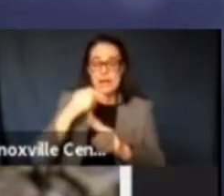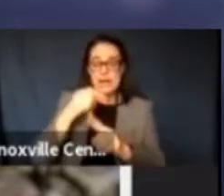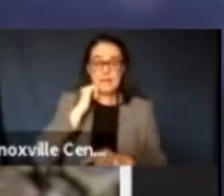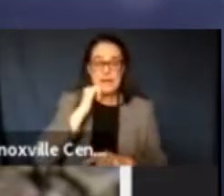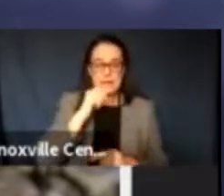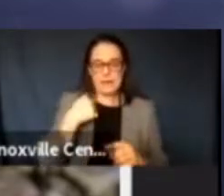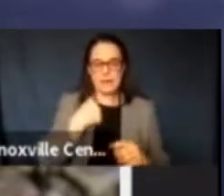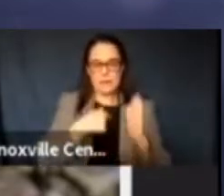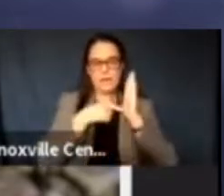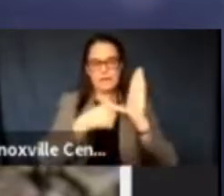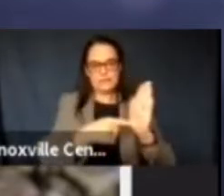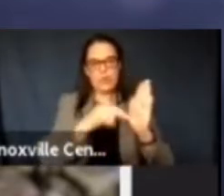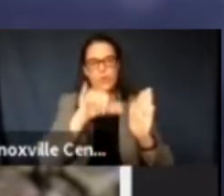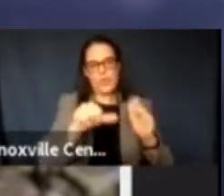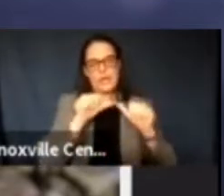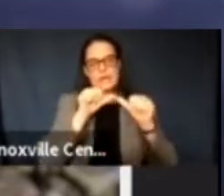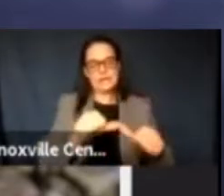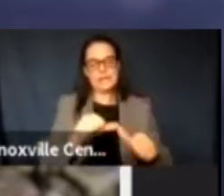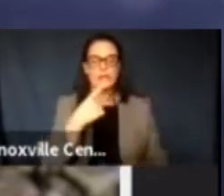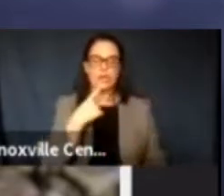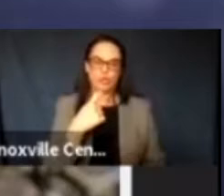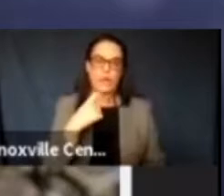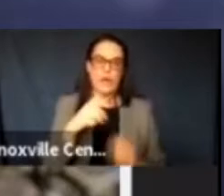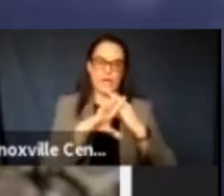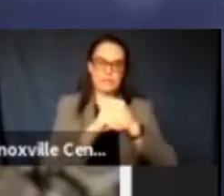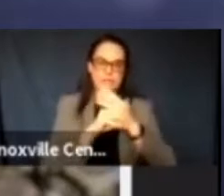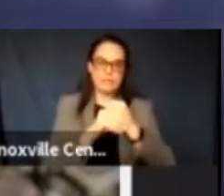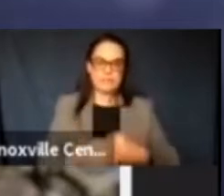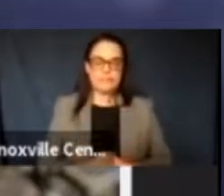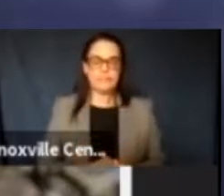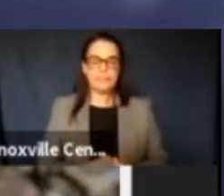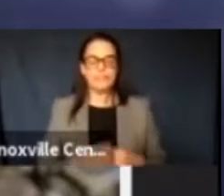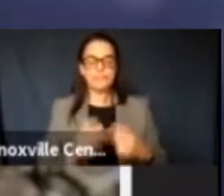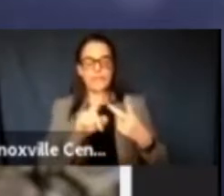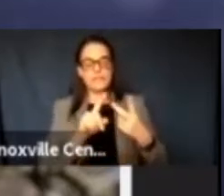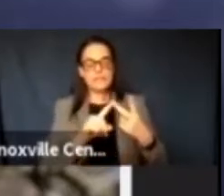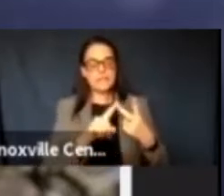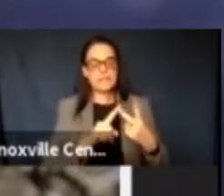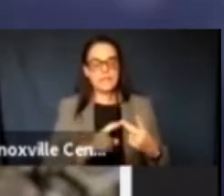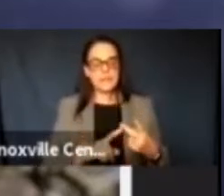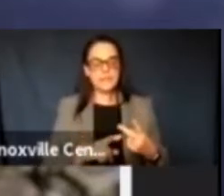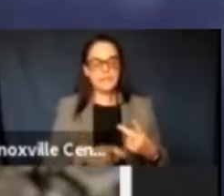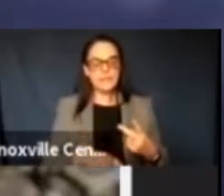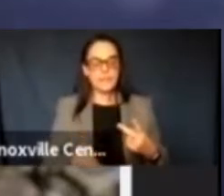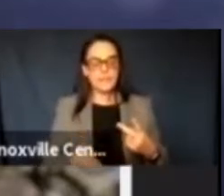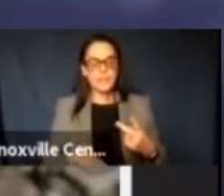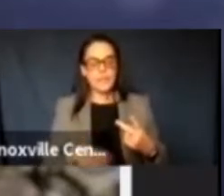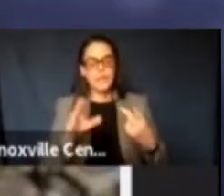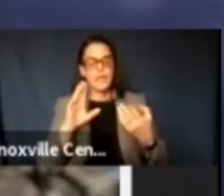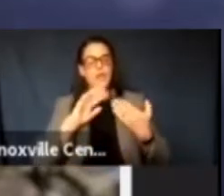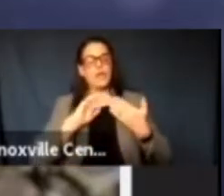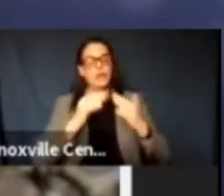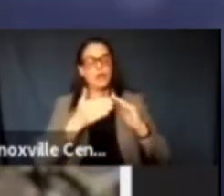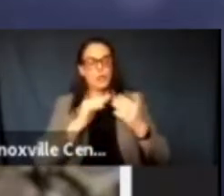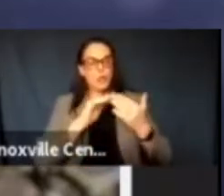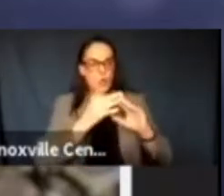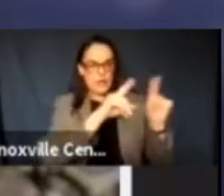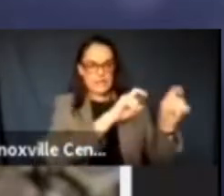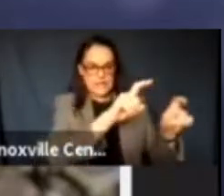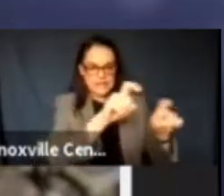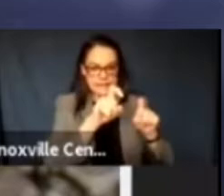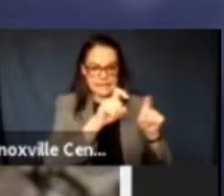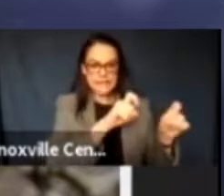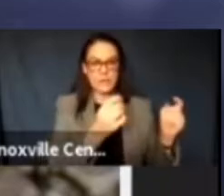continuing to represent this benchmark as red. Our second benchmark, community-wide sustained and increased